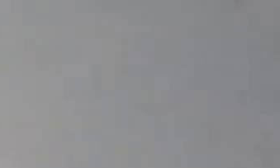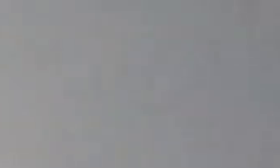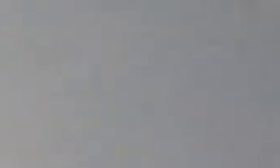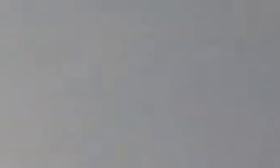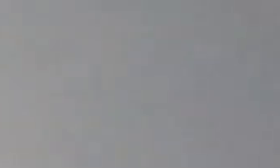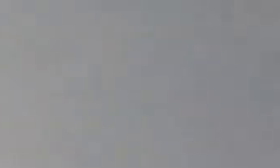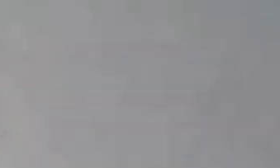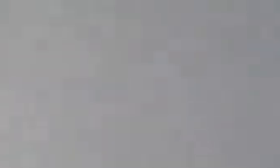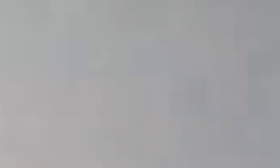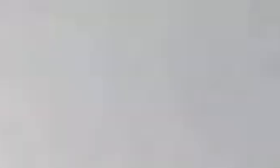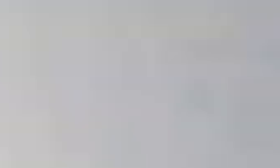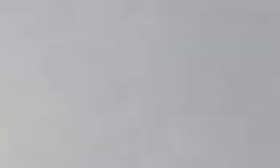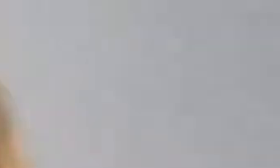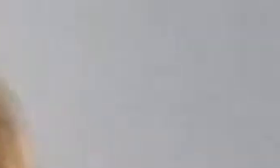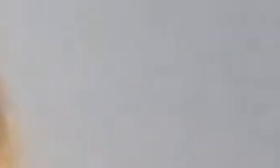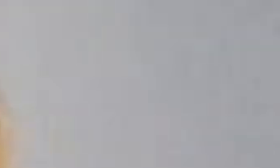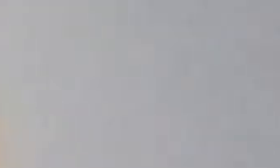Missy, can you hear us?